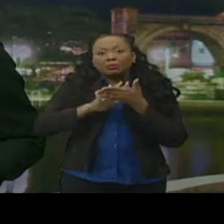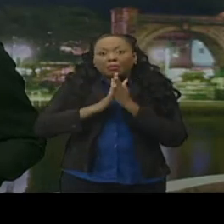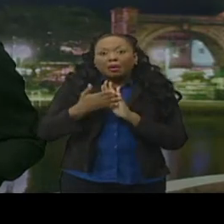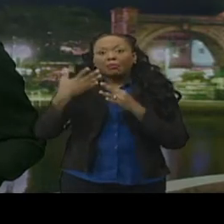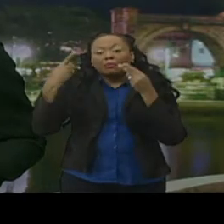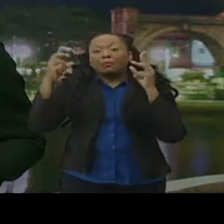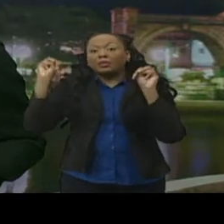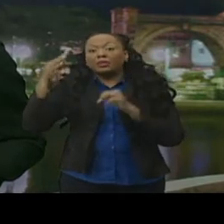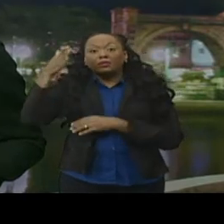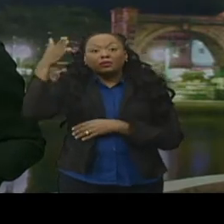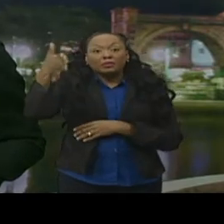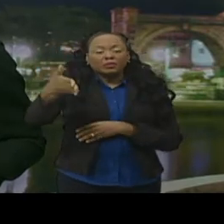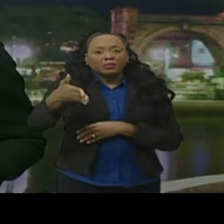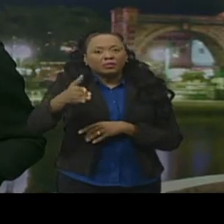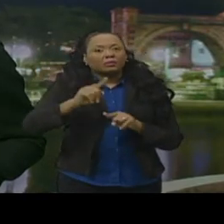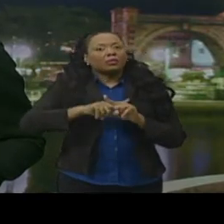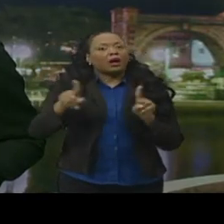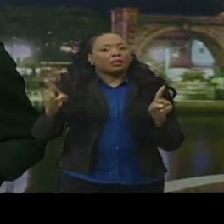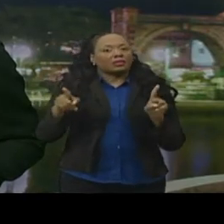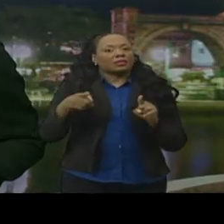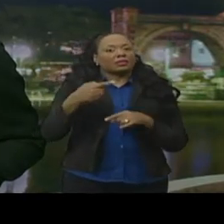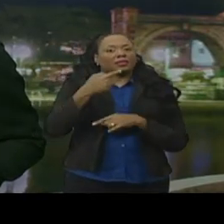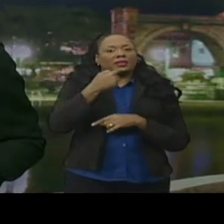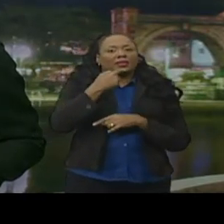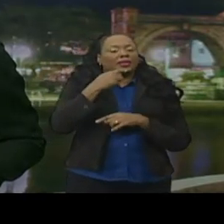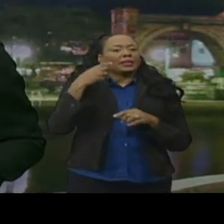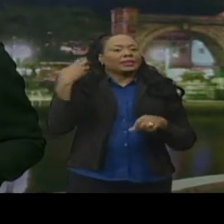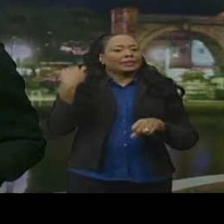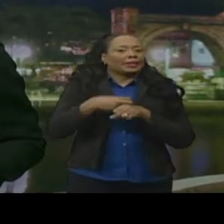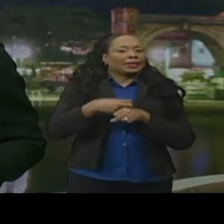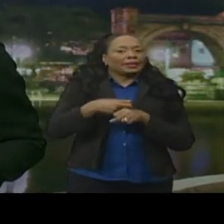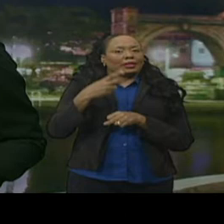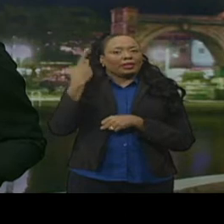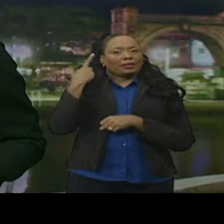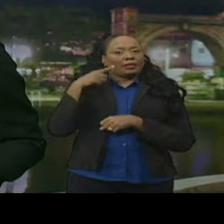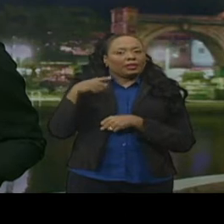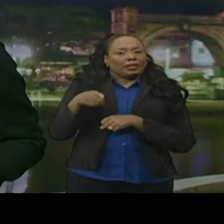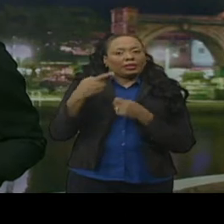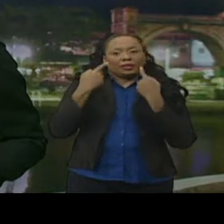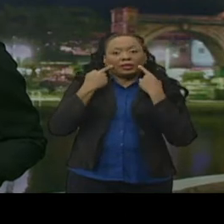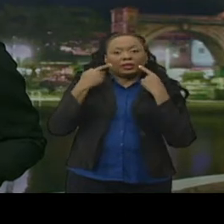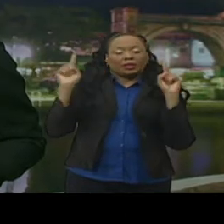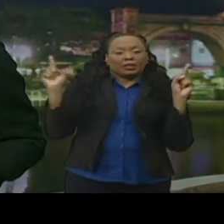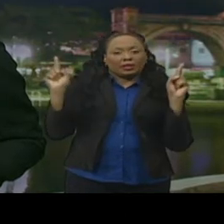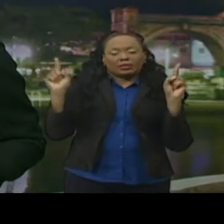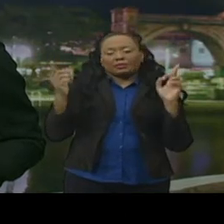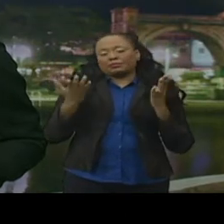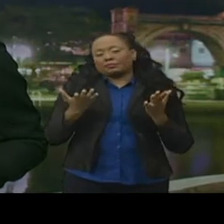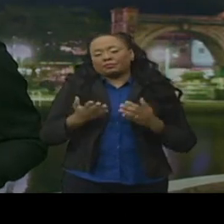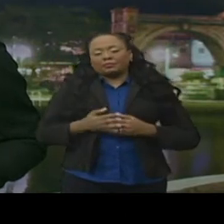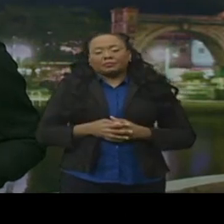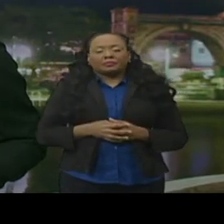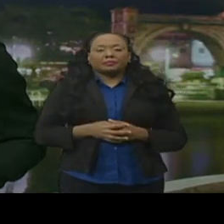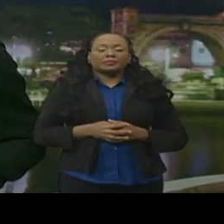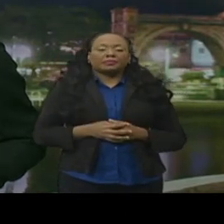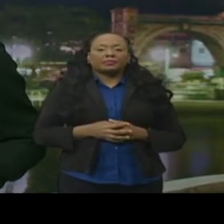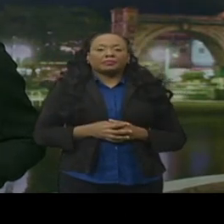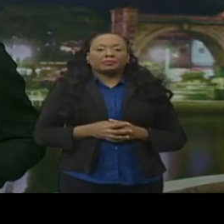says he always held a different view and believes this would have been difficult for Mr. Innis to achieve even before the charges were